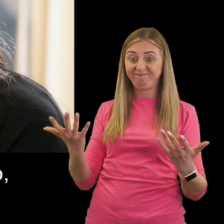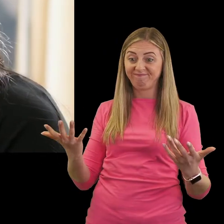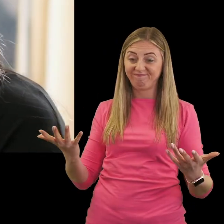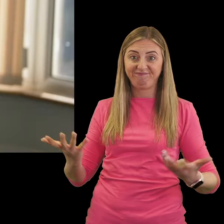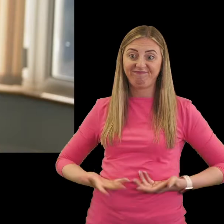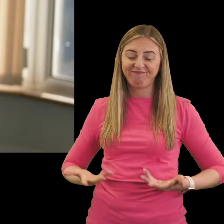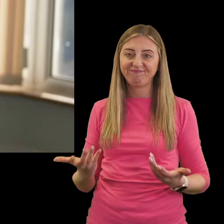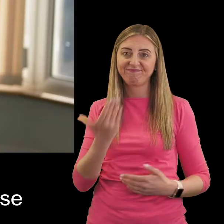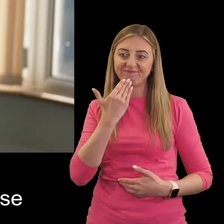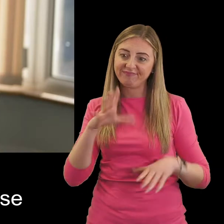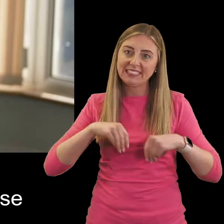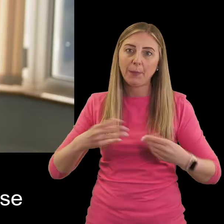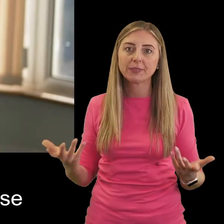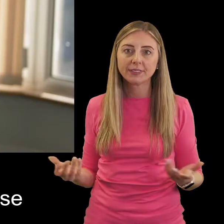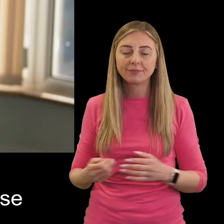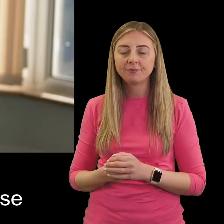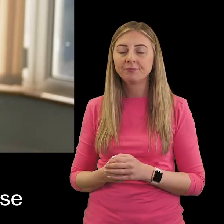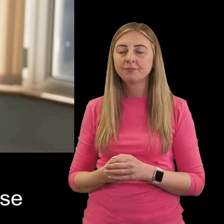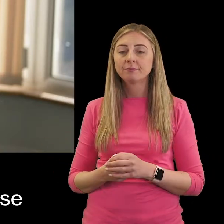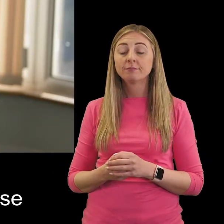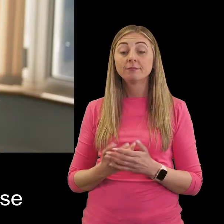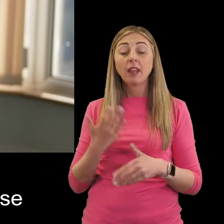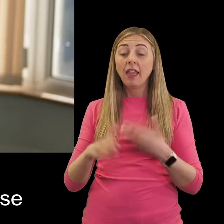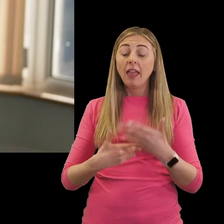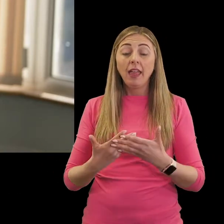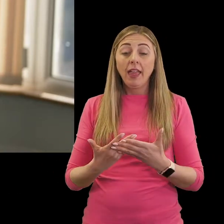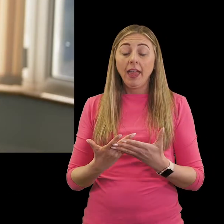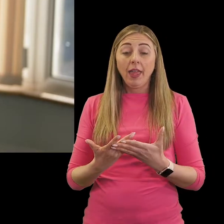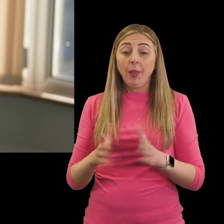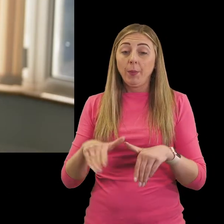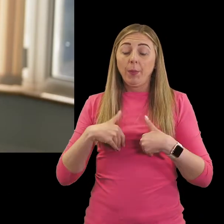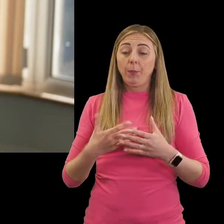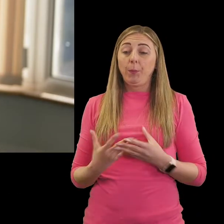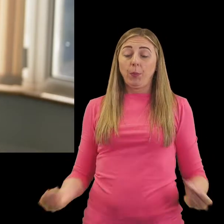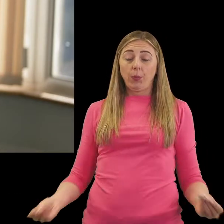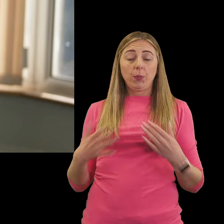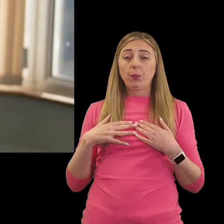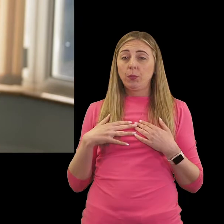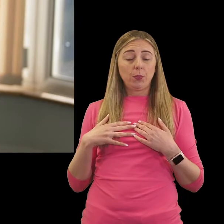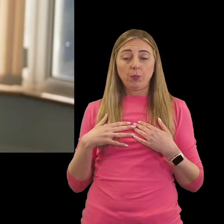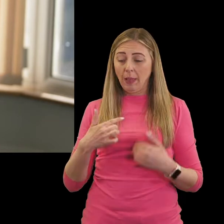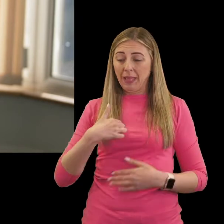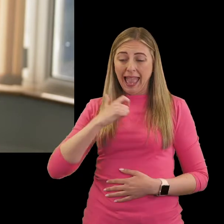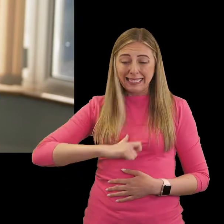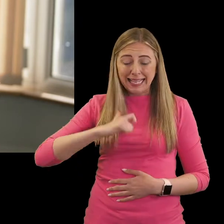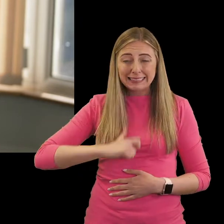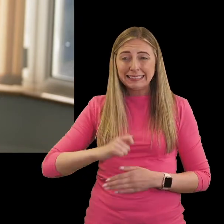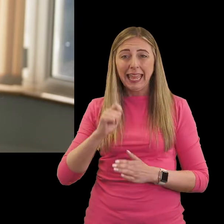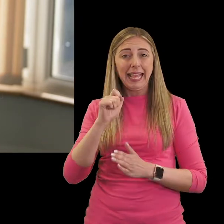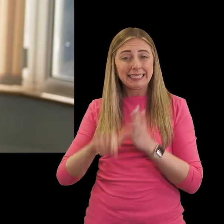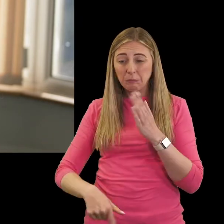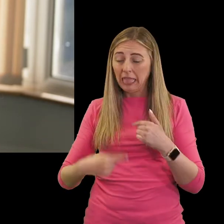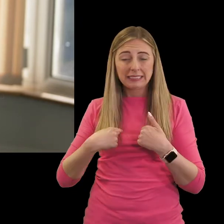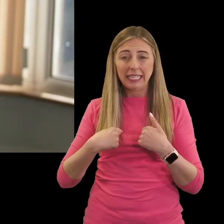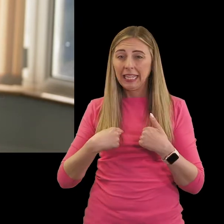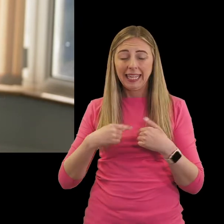me feel. After that, I just sort of withdrew completely because neither my identity nor my disability were really